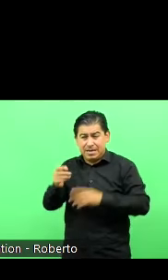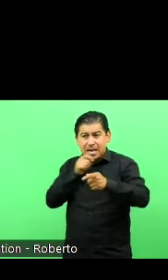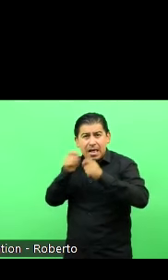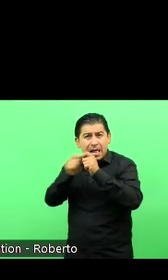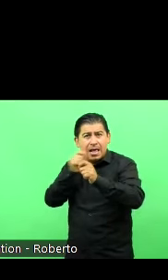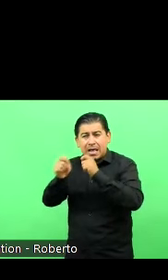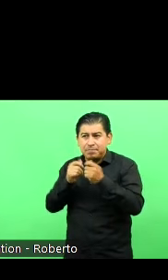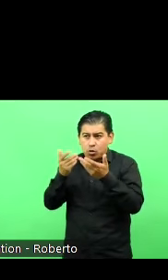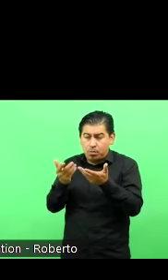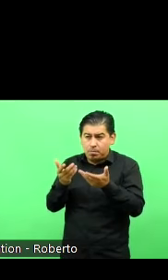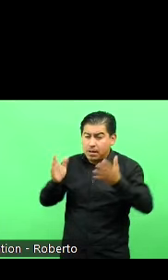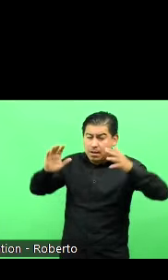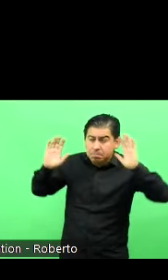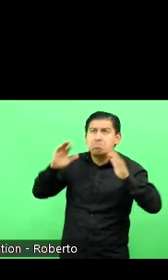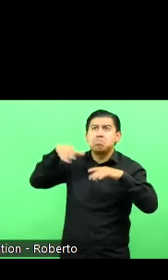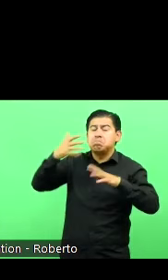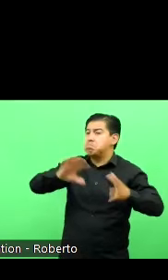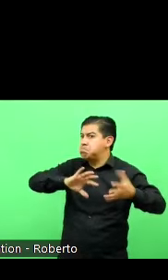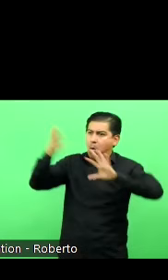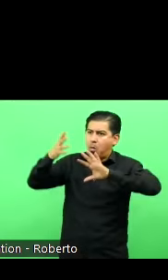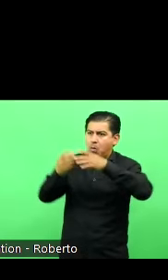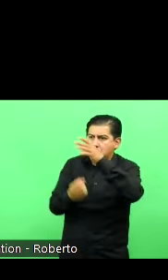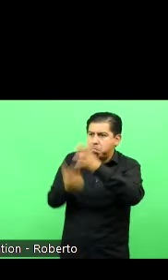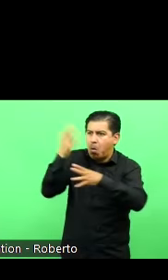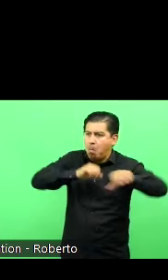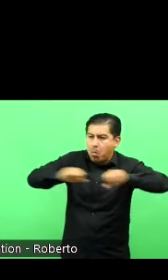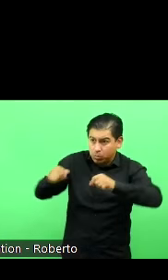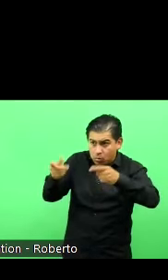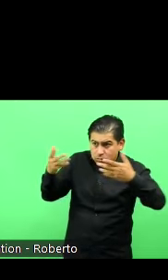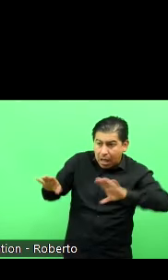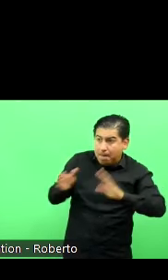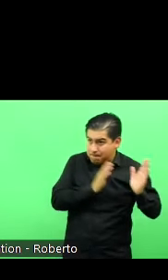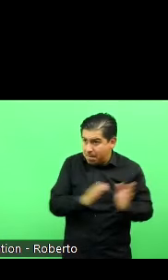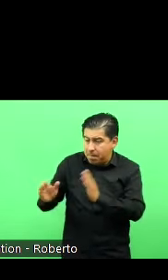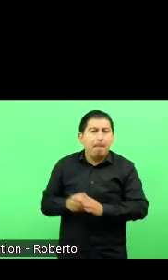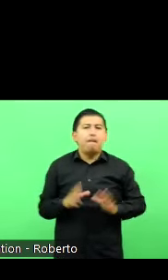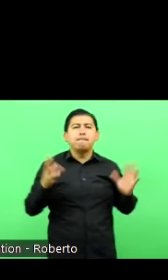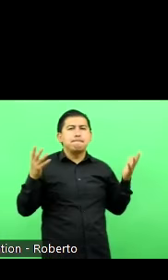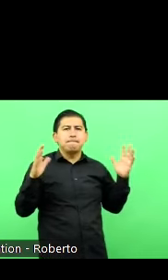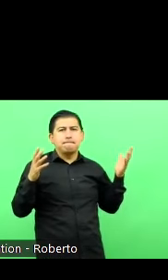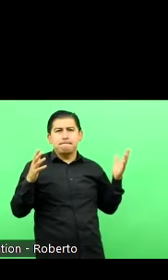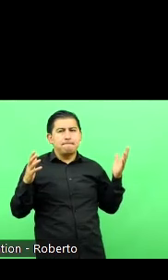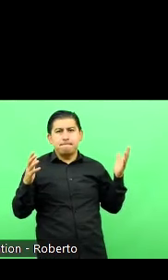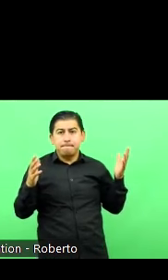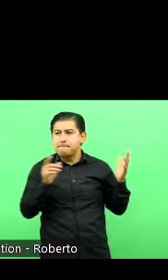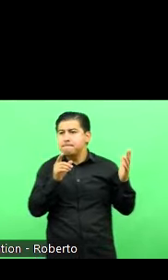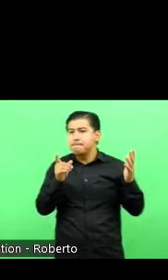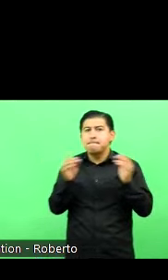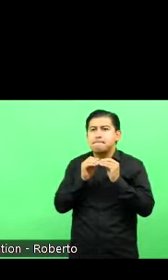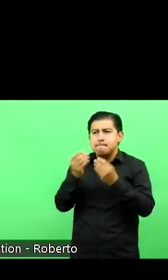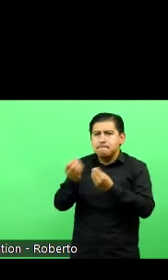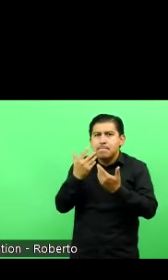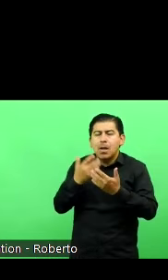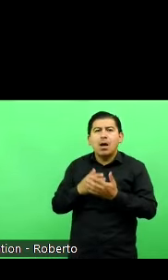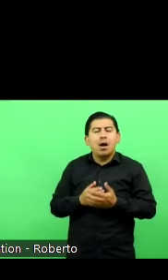and 56% reported lacking access to disaster risk information.